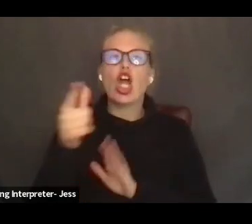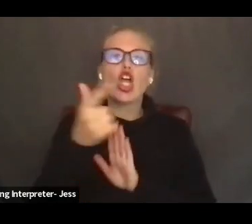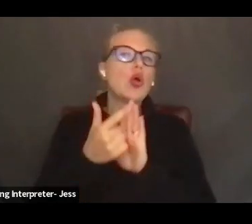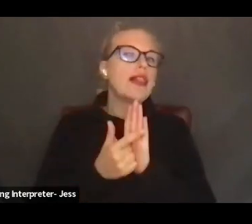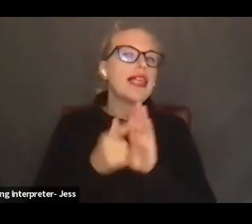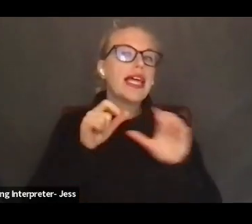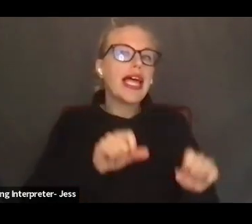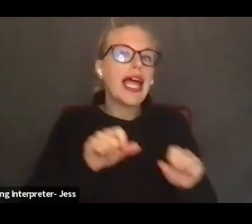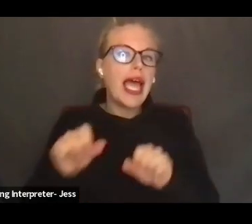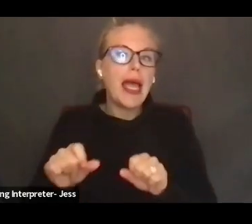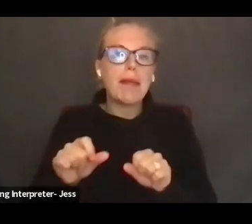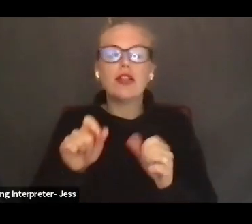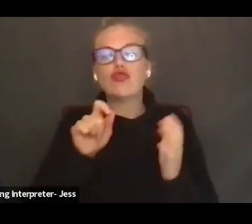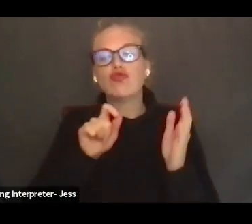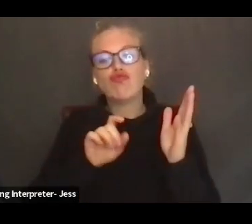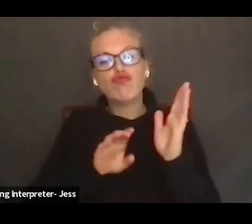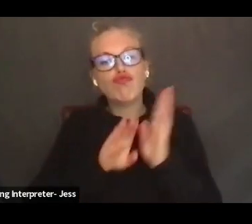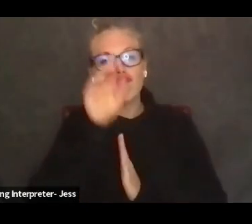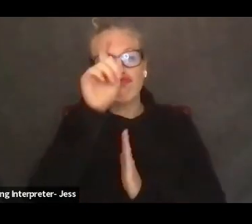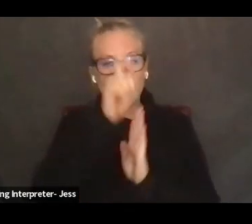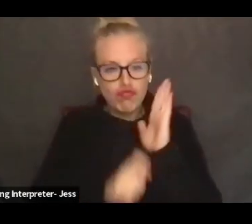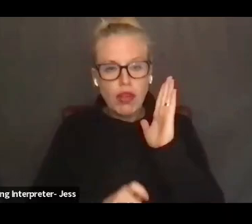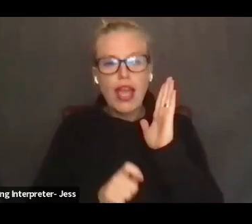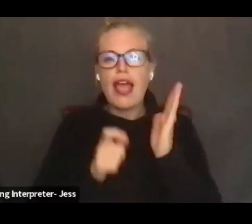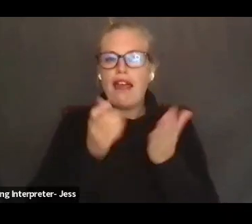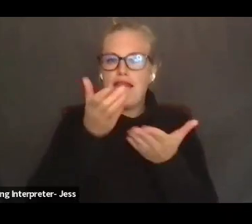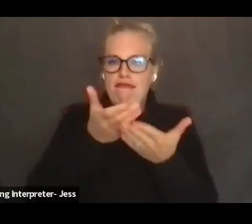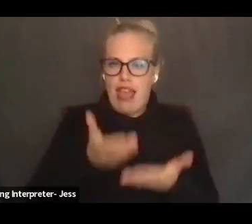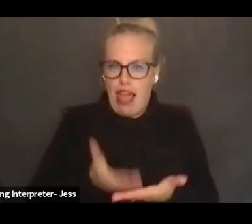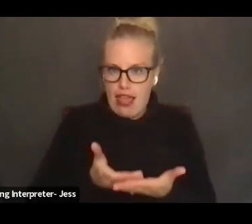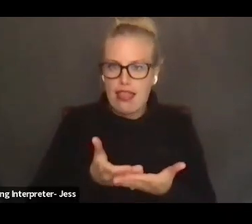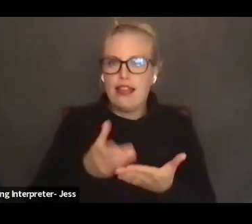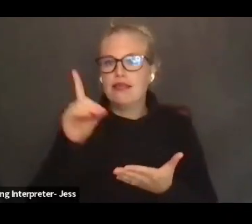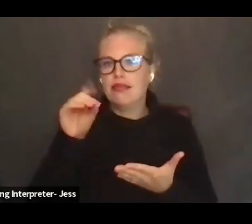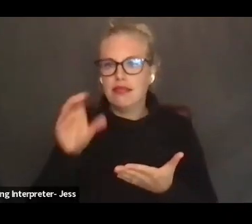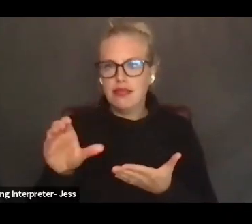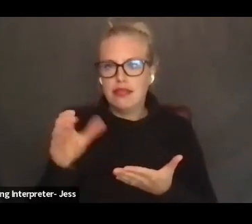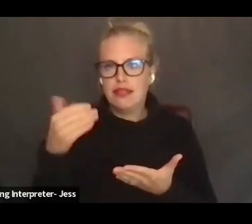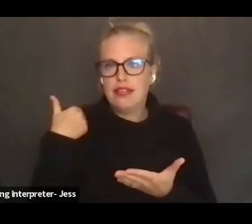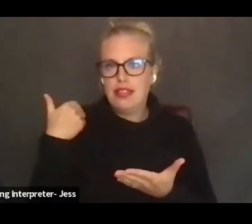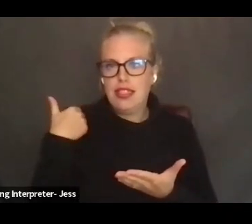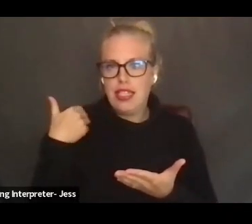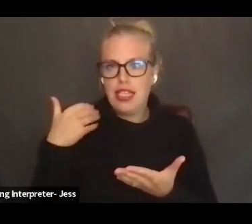a valid document? And at my last webinar about